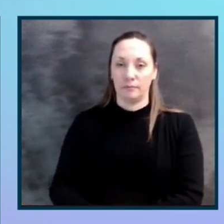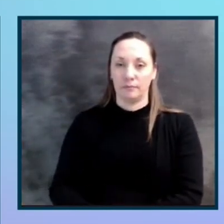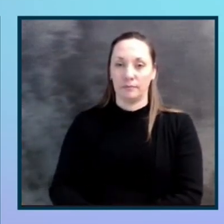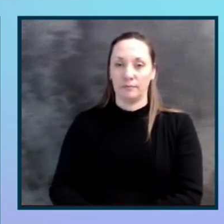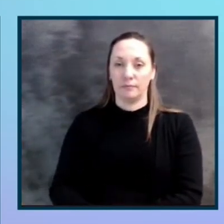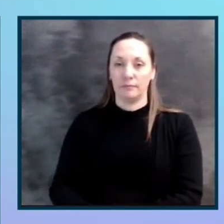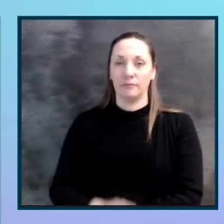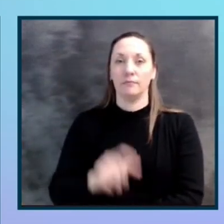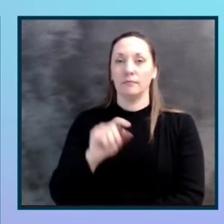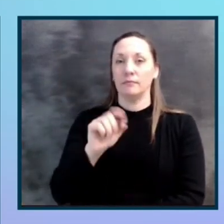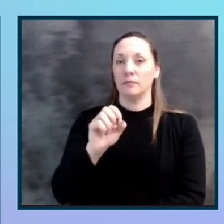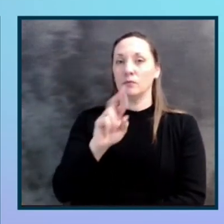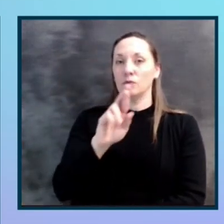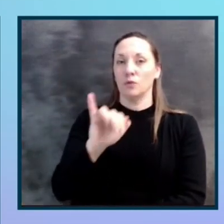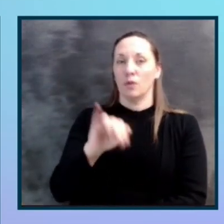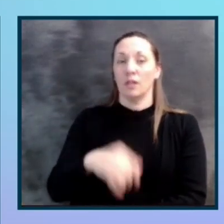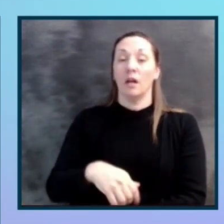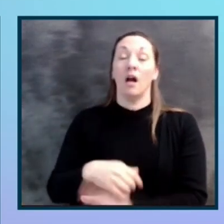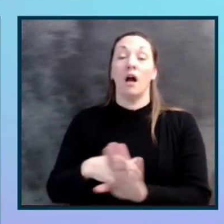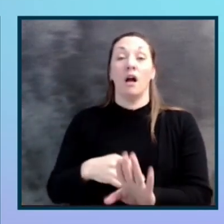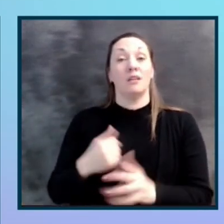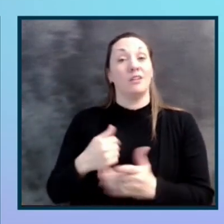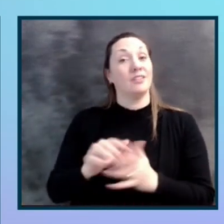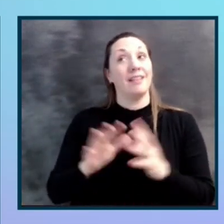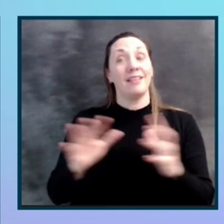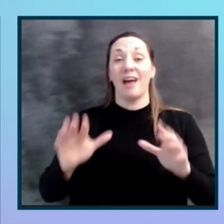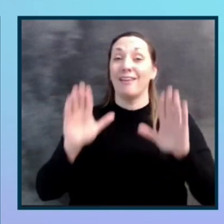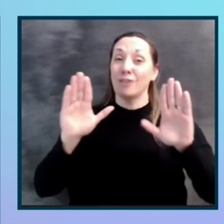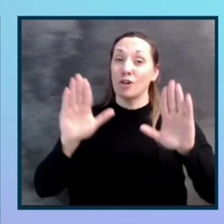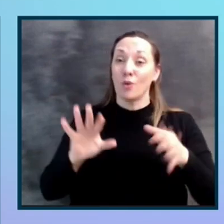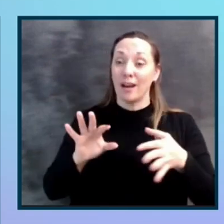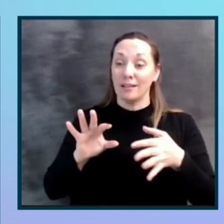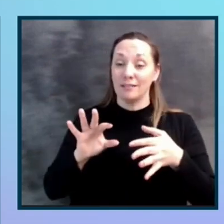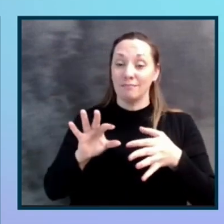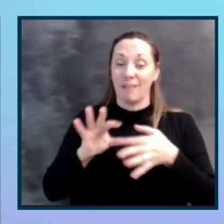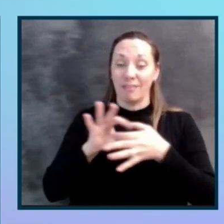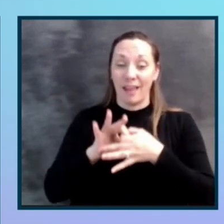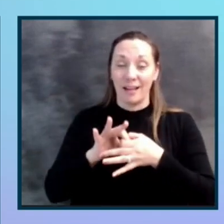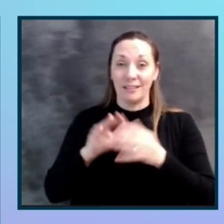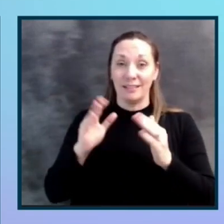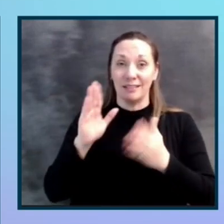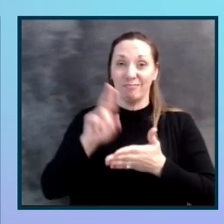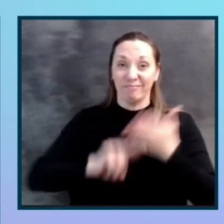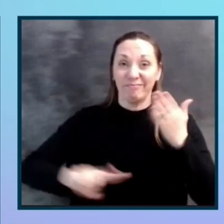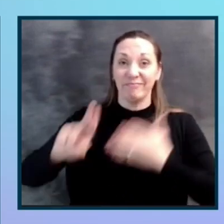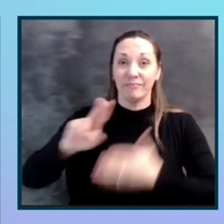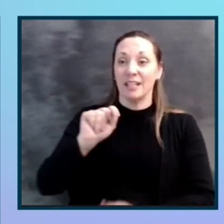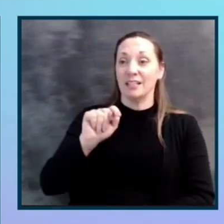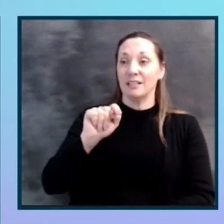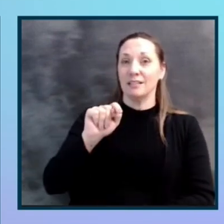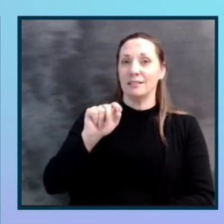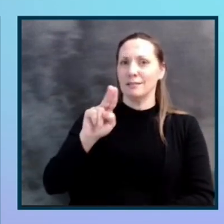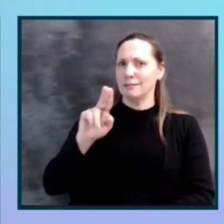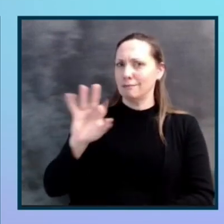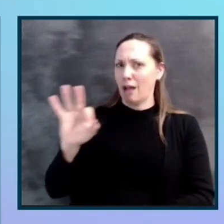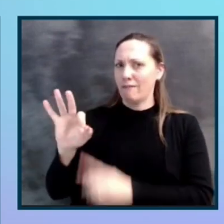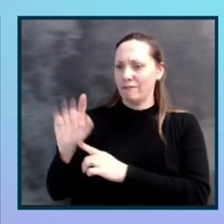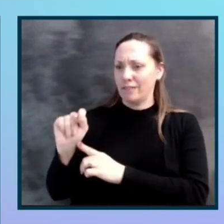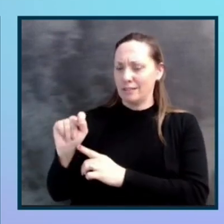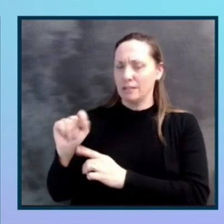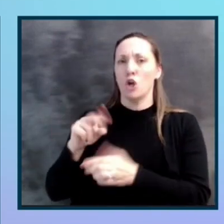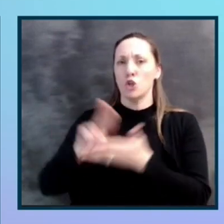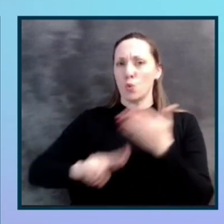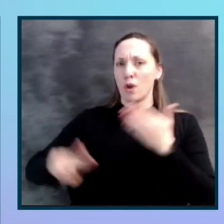There's a lot of great links in higher education. Tufts University in particular is one that's coming